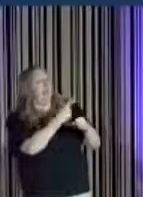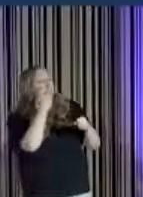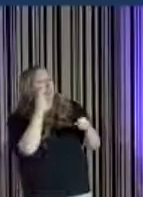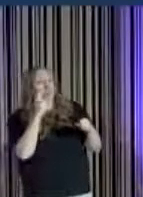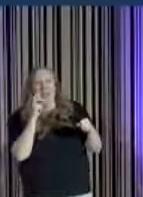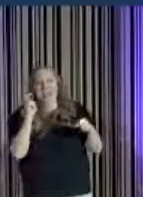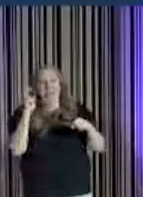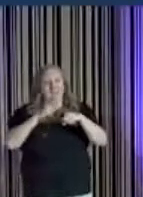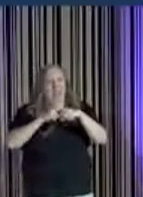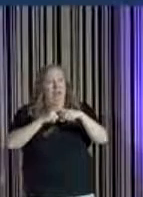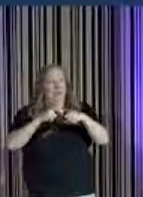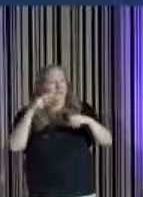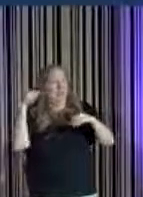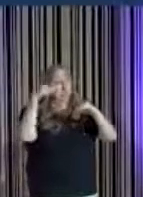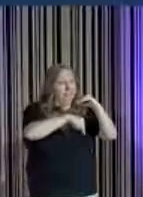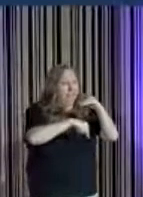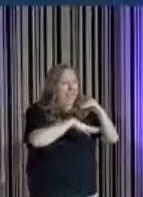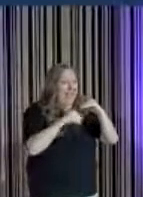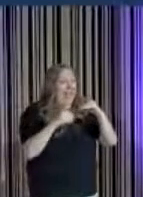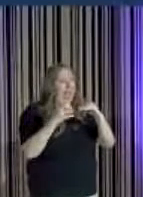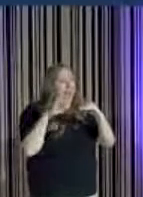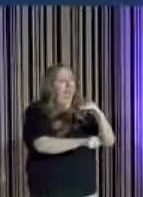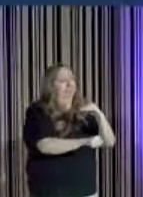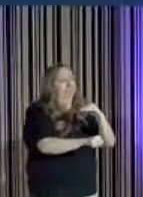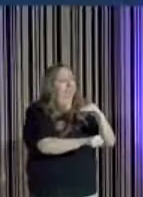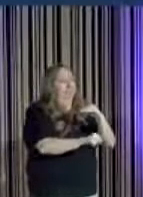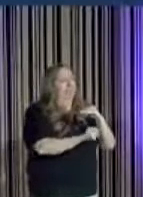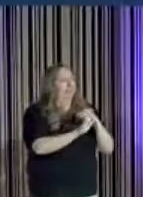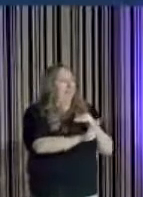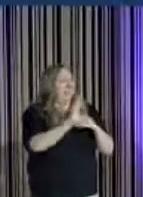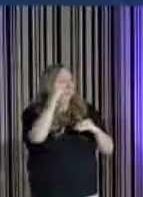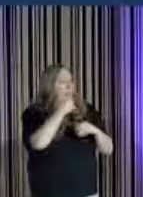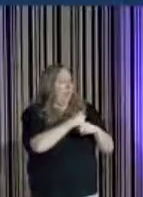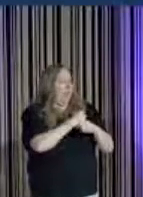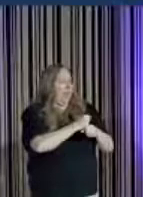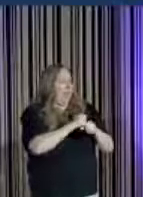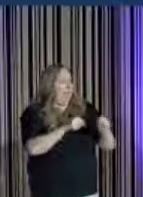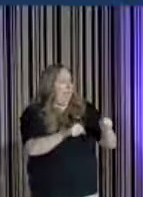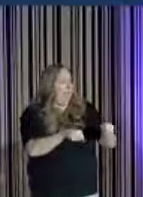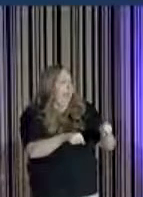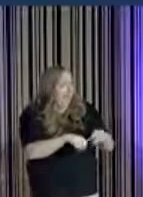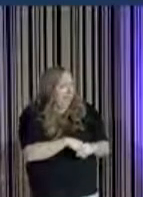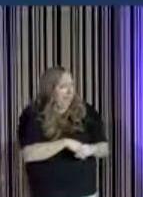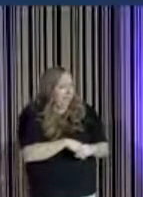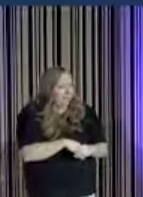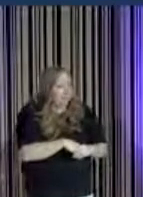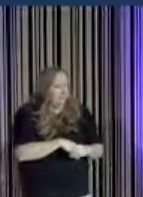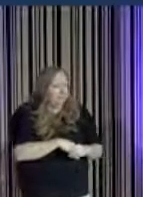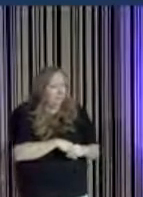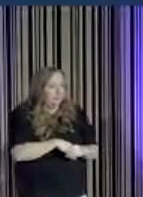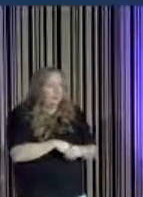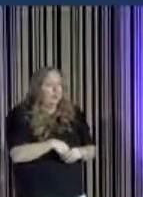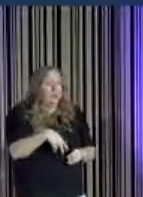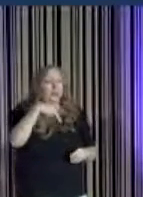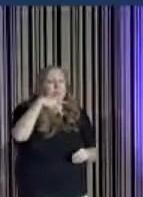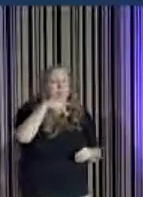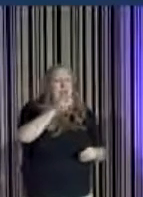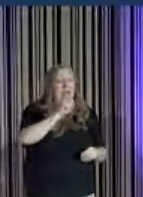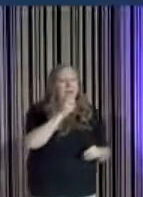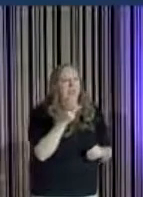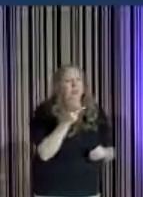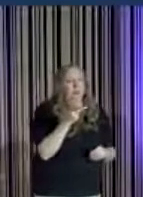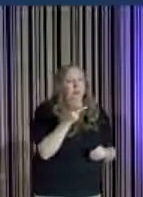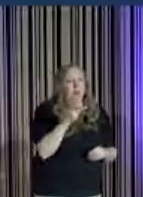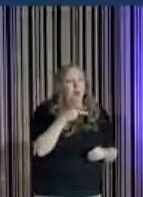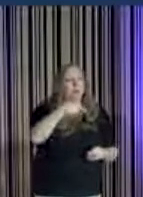when it infects. And a third rule is that that PSBA protein, when it creates and splits